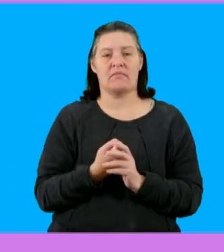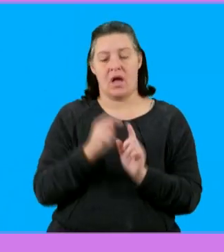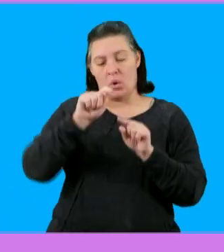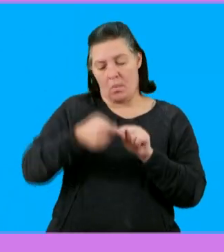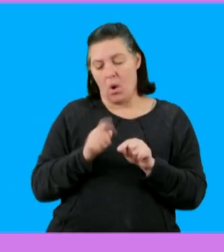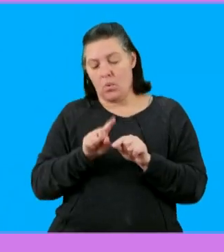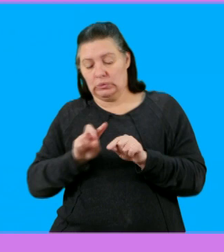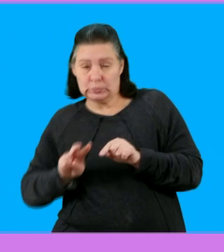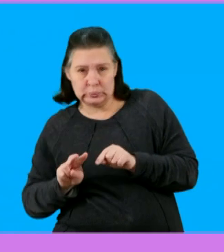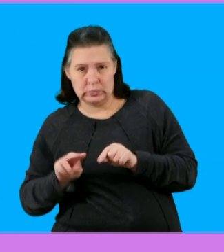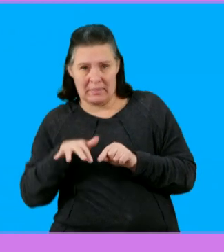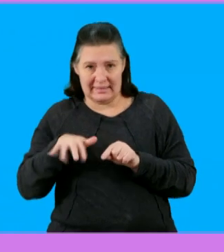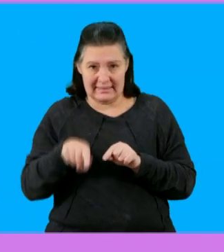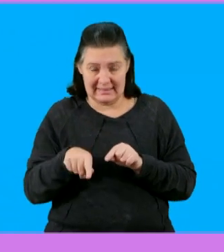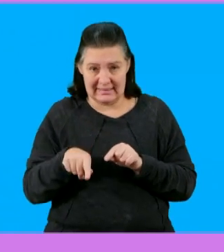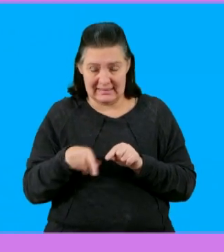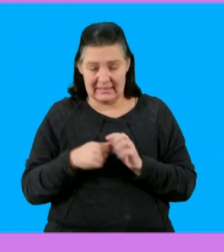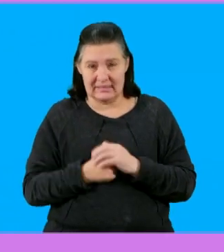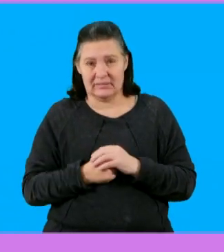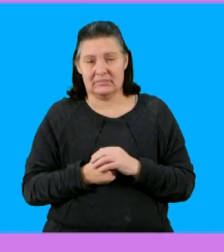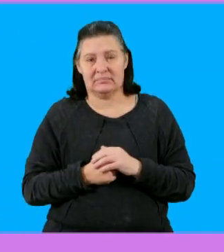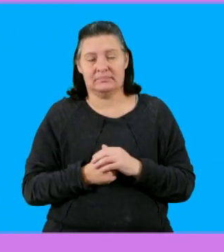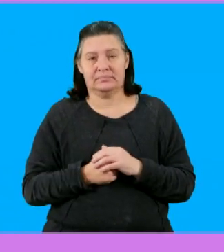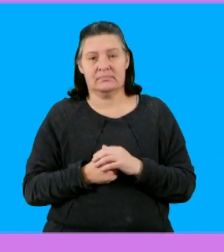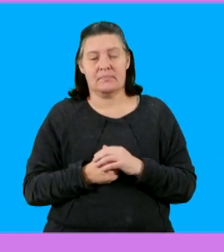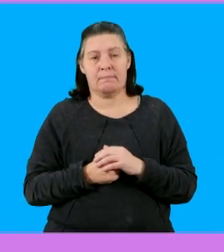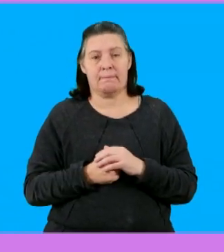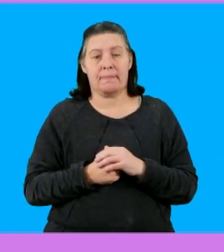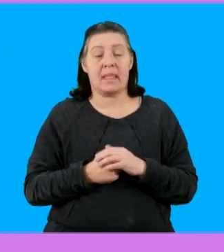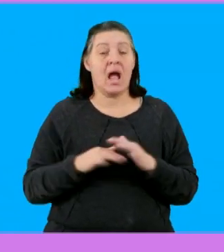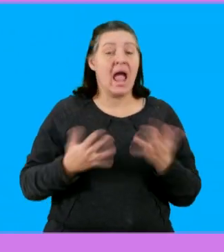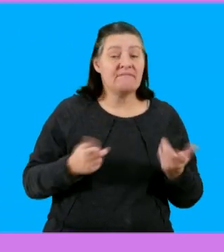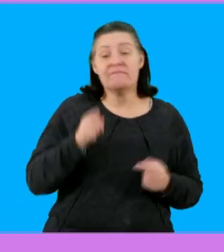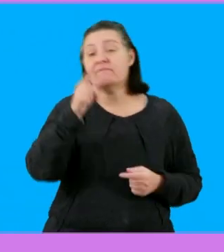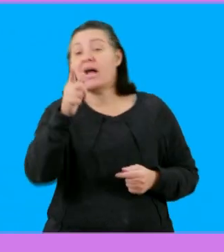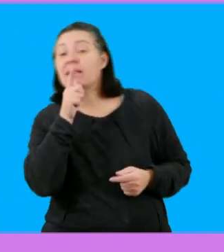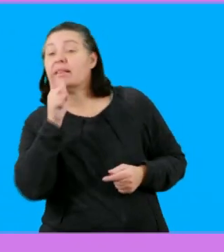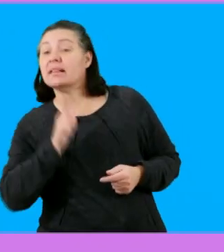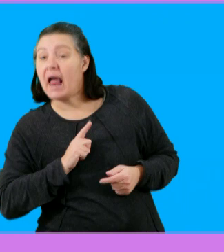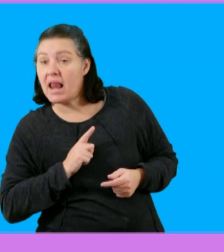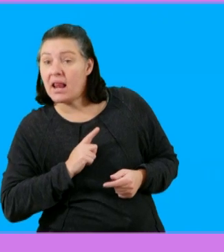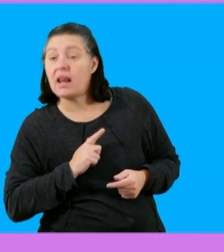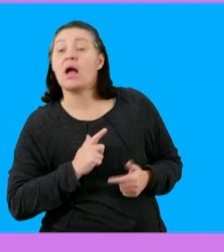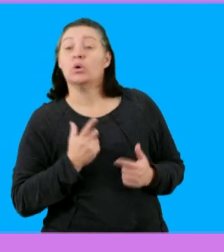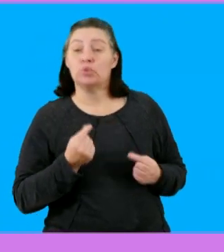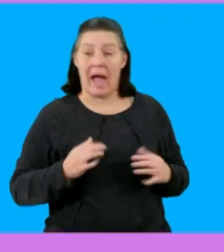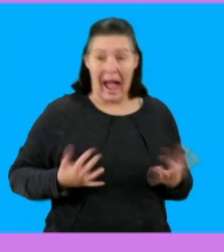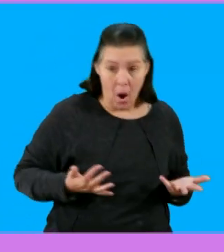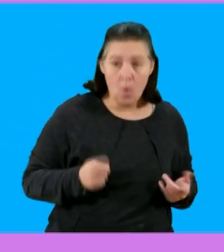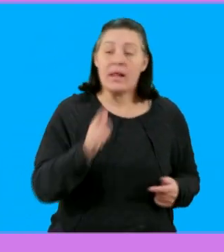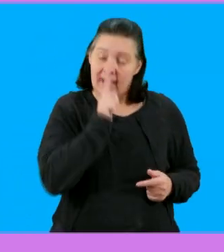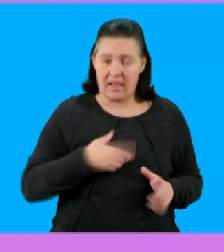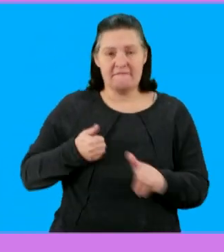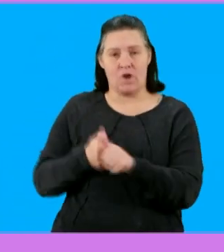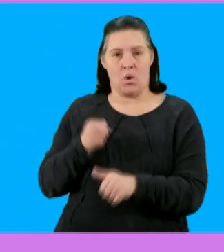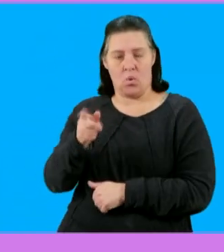2 decimal places, right? We round off to 2 decimal places, unless in other cases, of course, you round off according